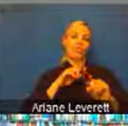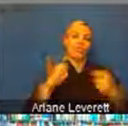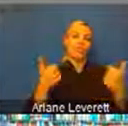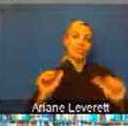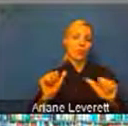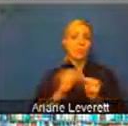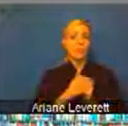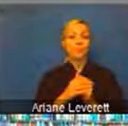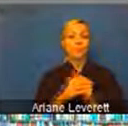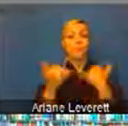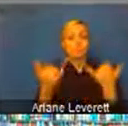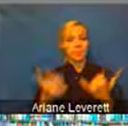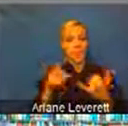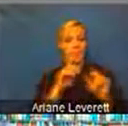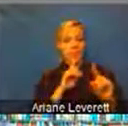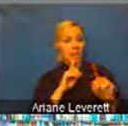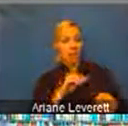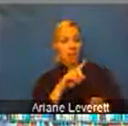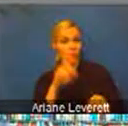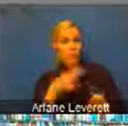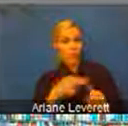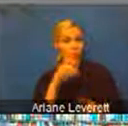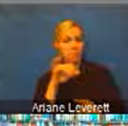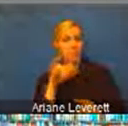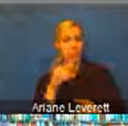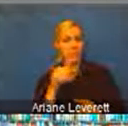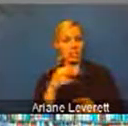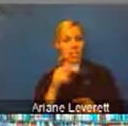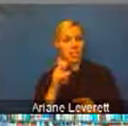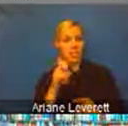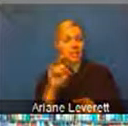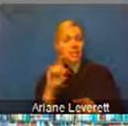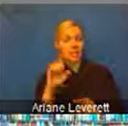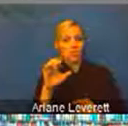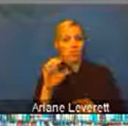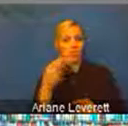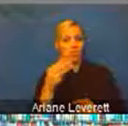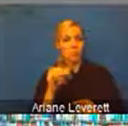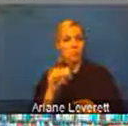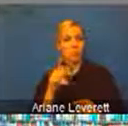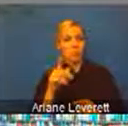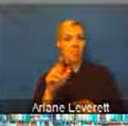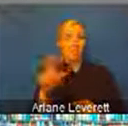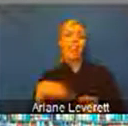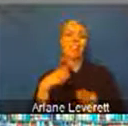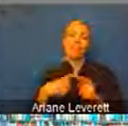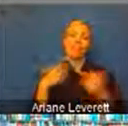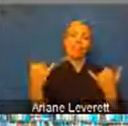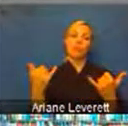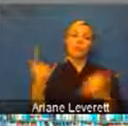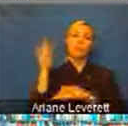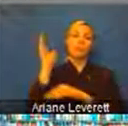Please click on your microphone to turn it green and you can start speaking.